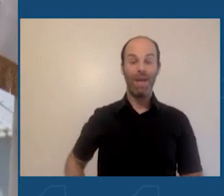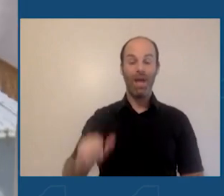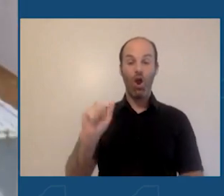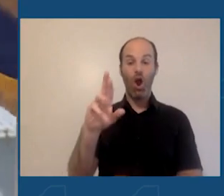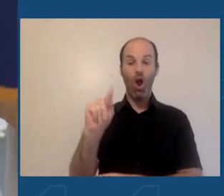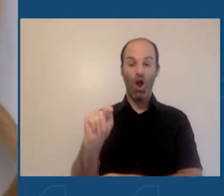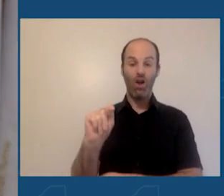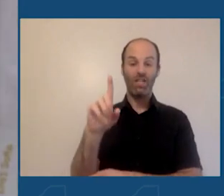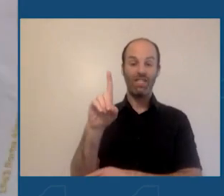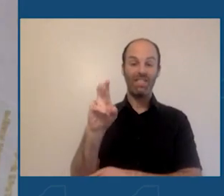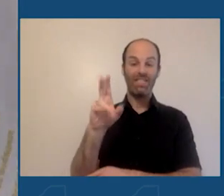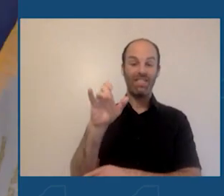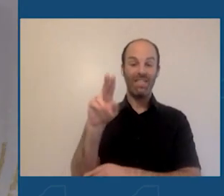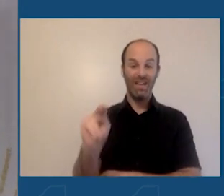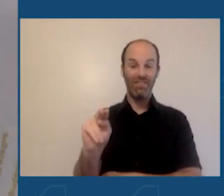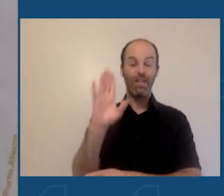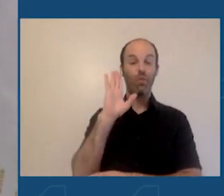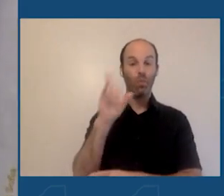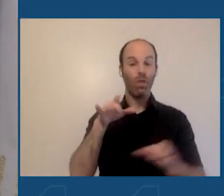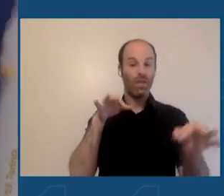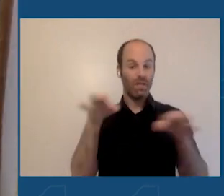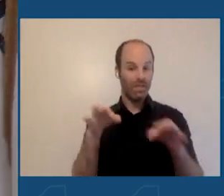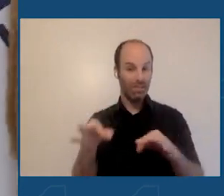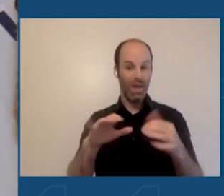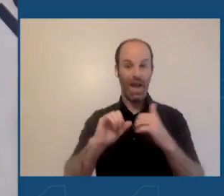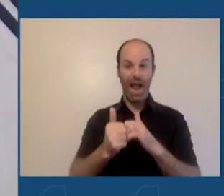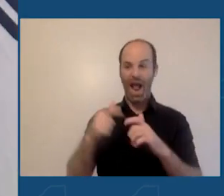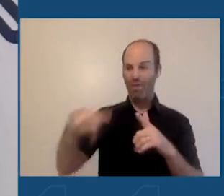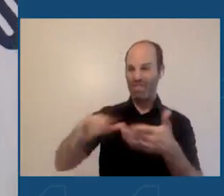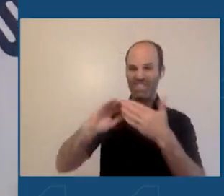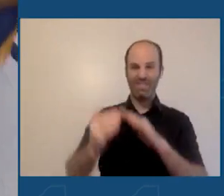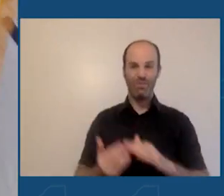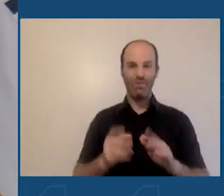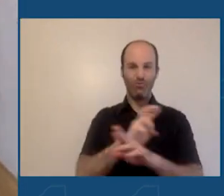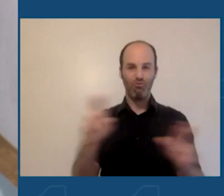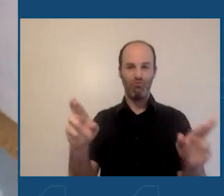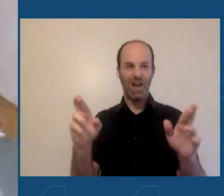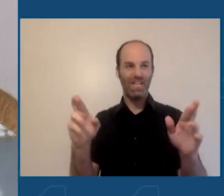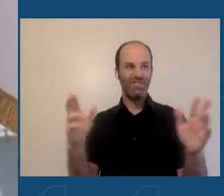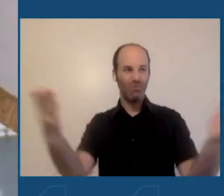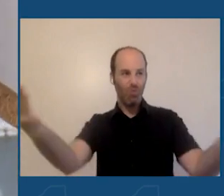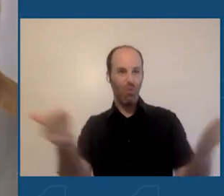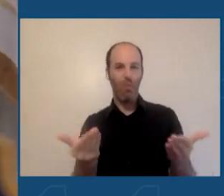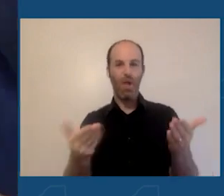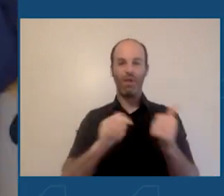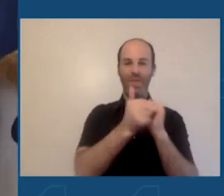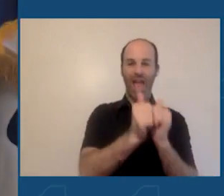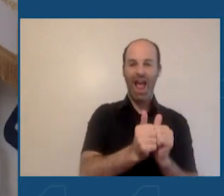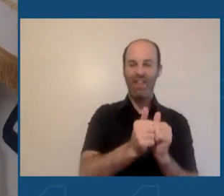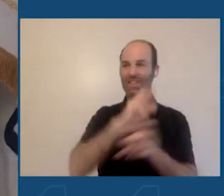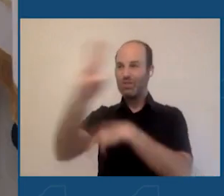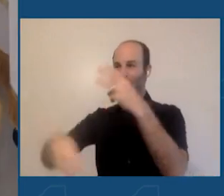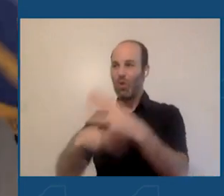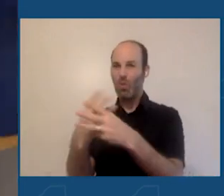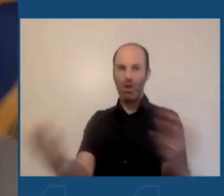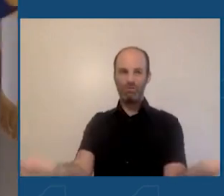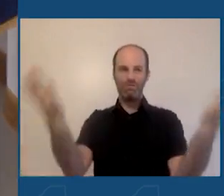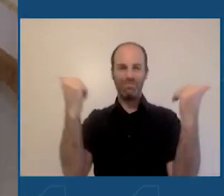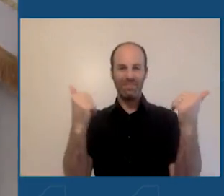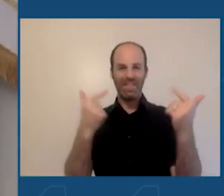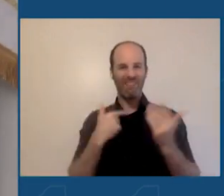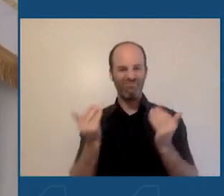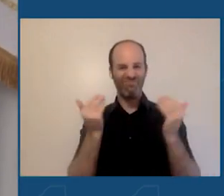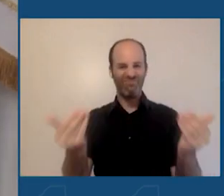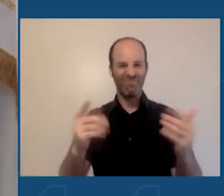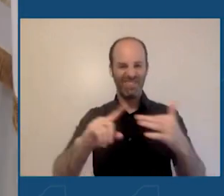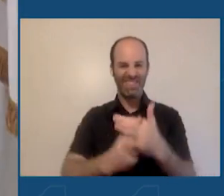how the community of Lake Placid is ready to embrace the world, embrace the athletes, and say, let the games begin. But also, I do want to leave you